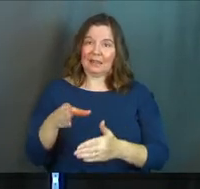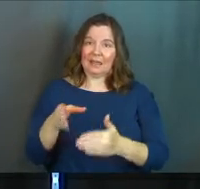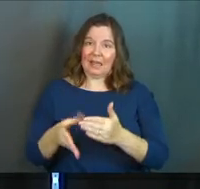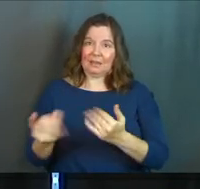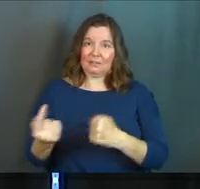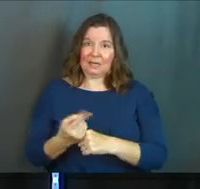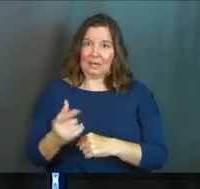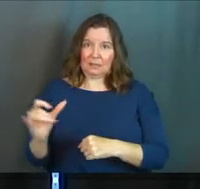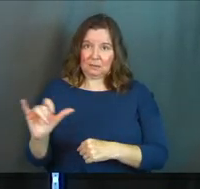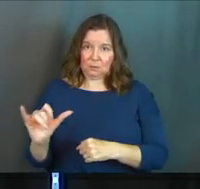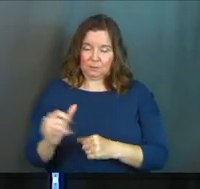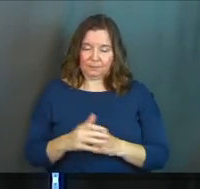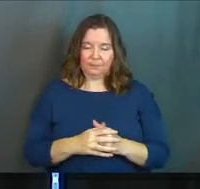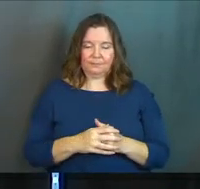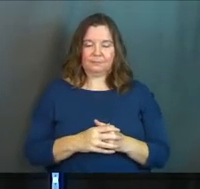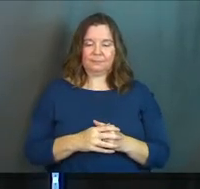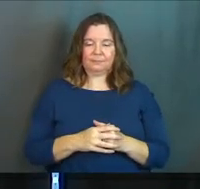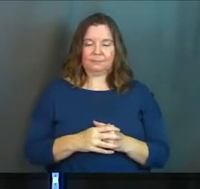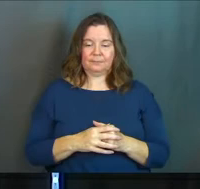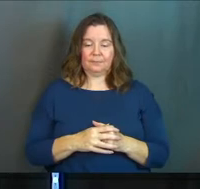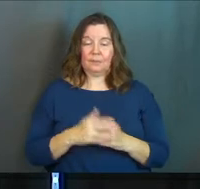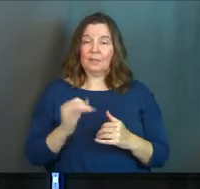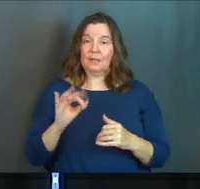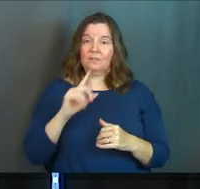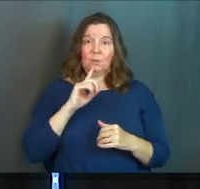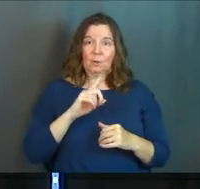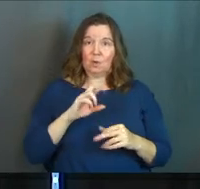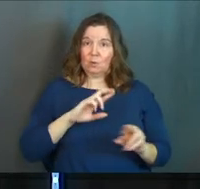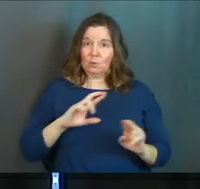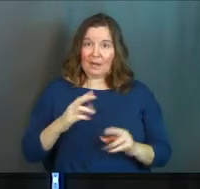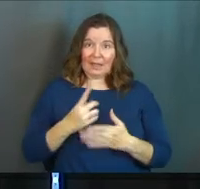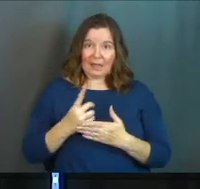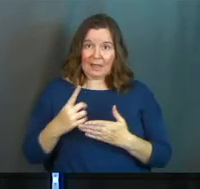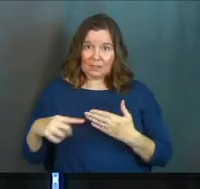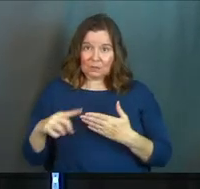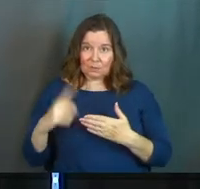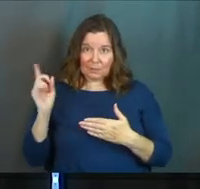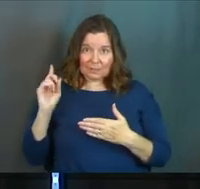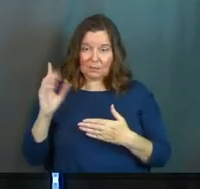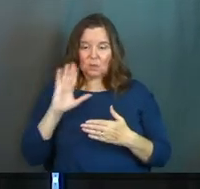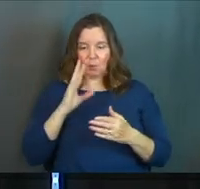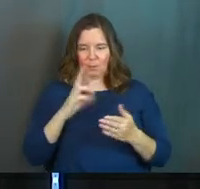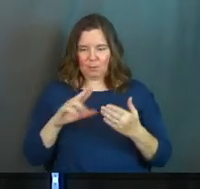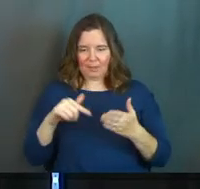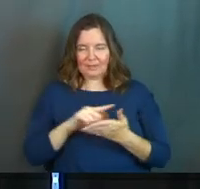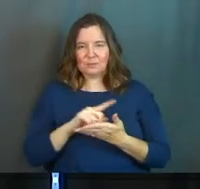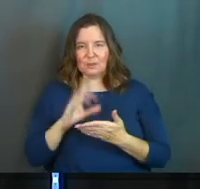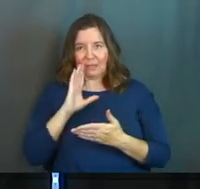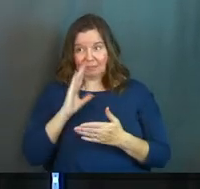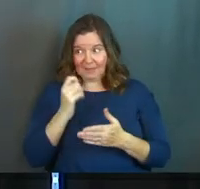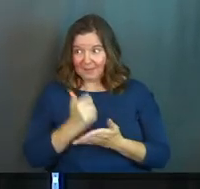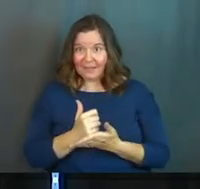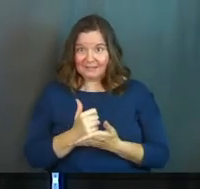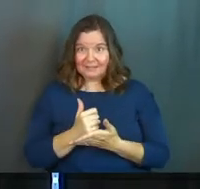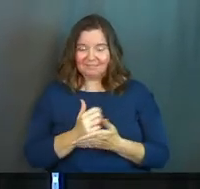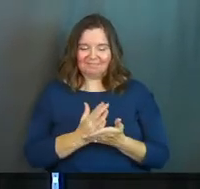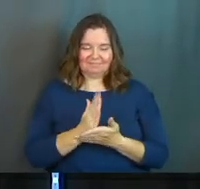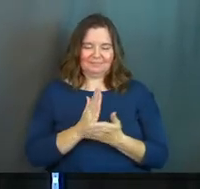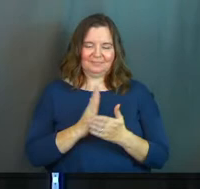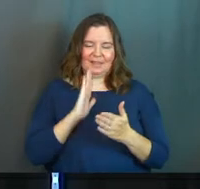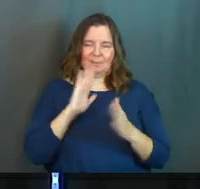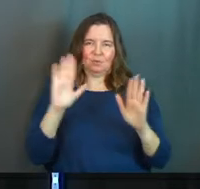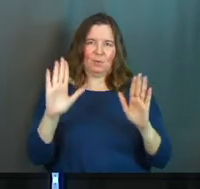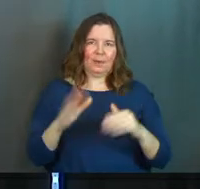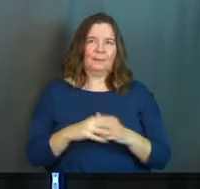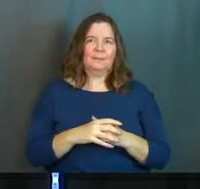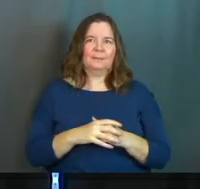at the end of today's message. So if you weren't quite ready last week, you're going to be this week. Amen. All right, it's going